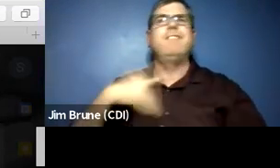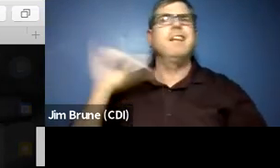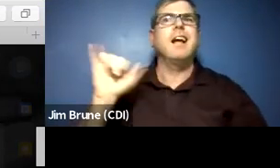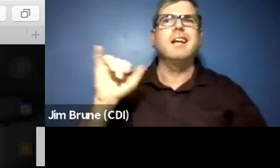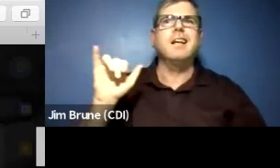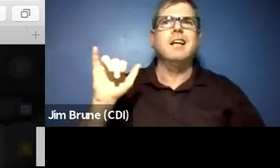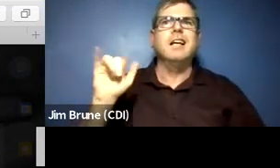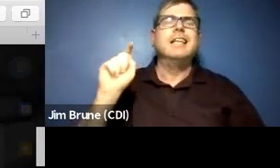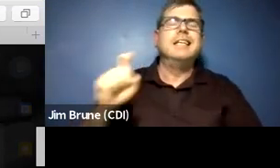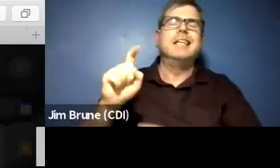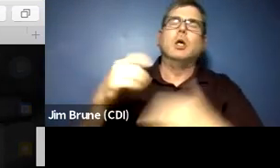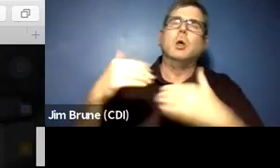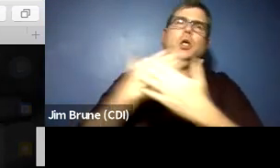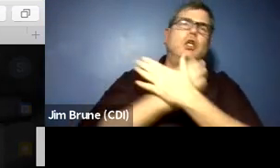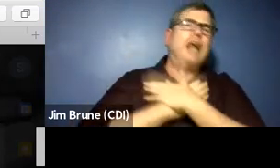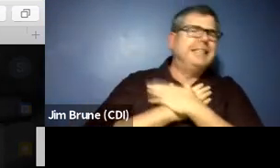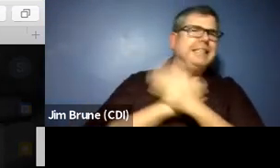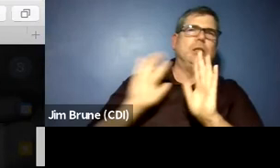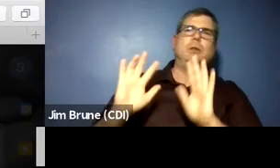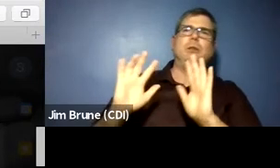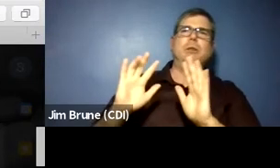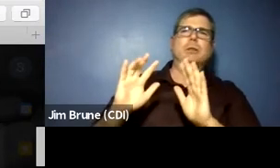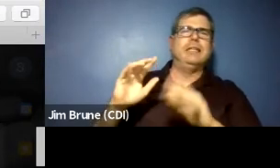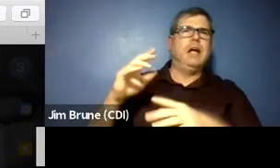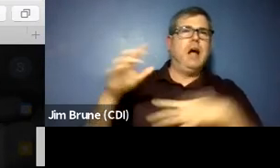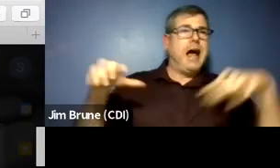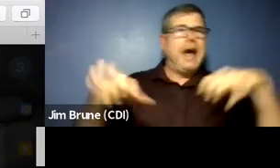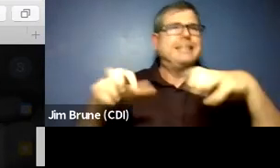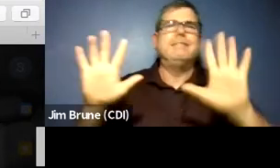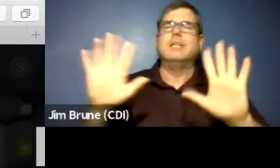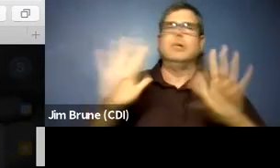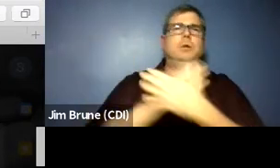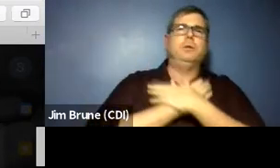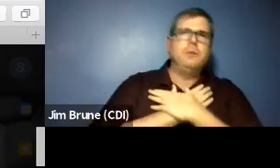and limit their activities. So it varies from person to person.